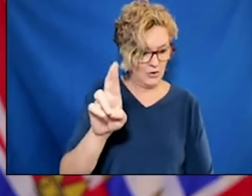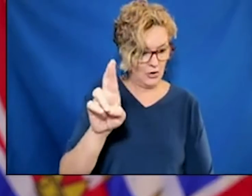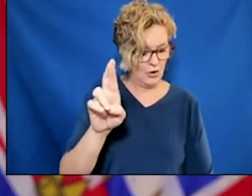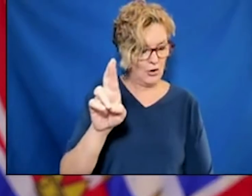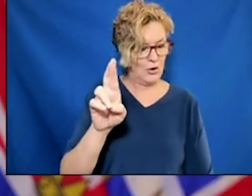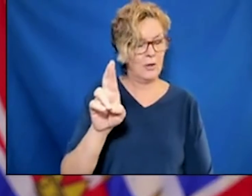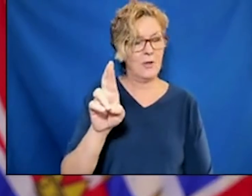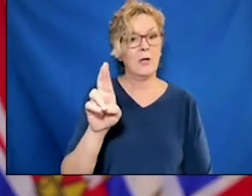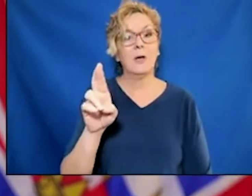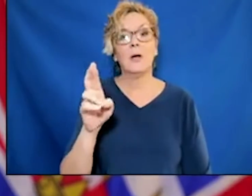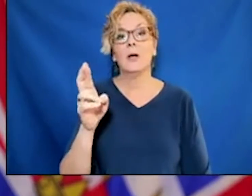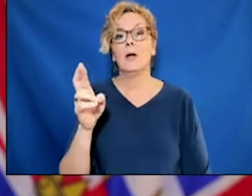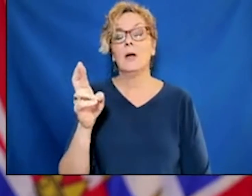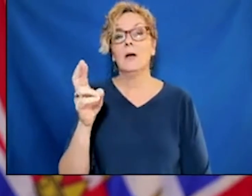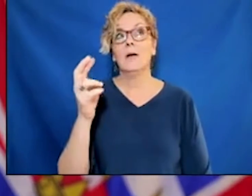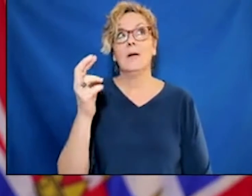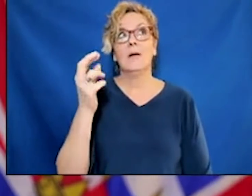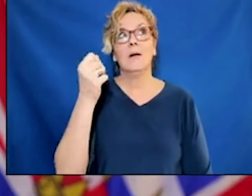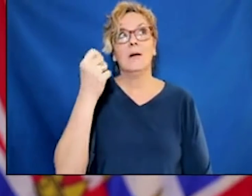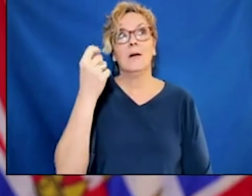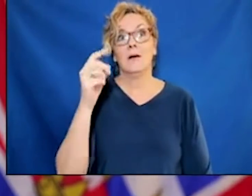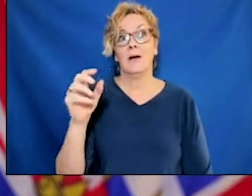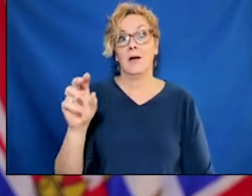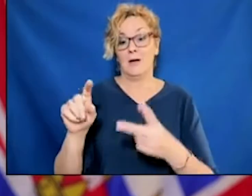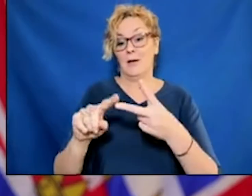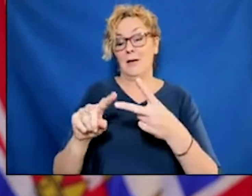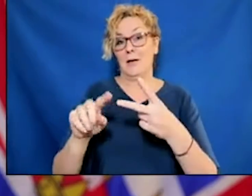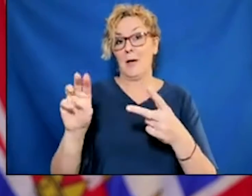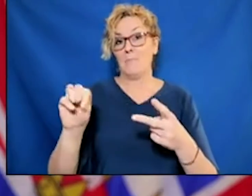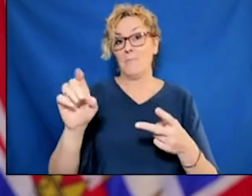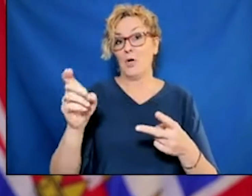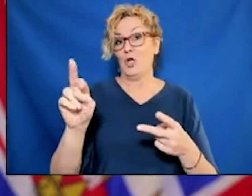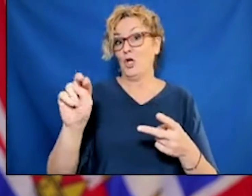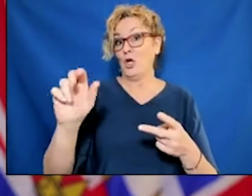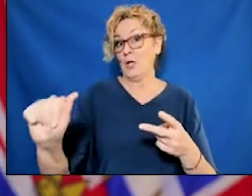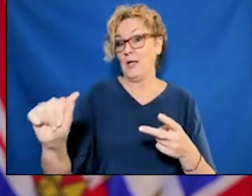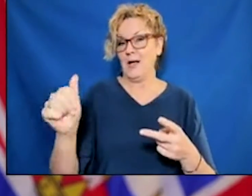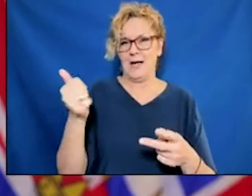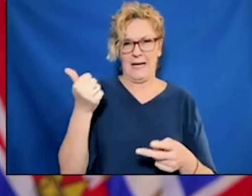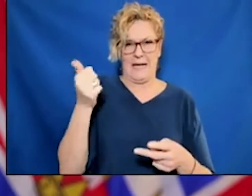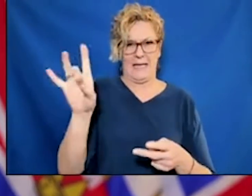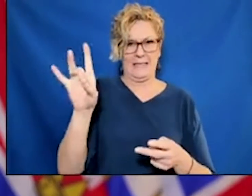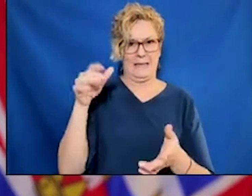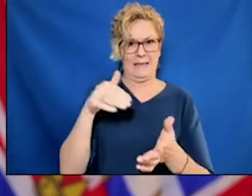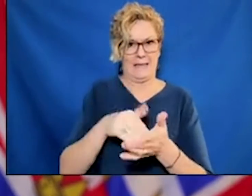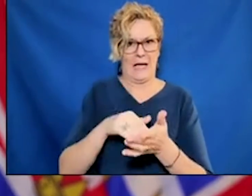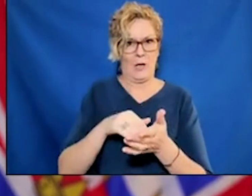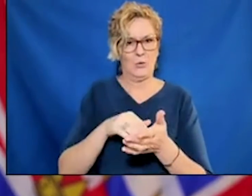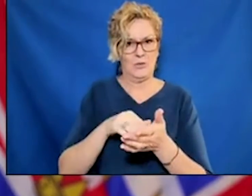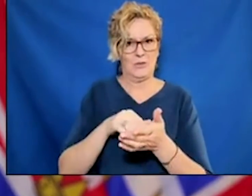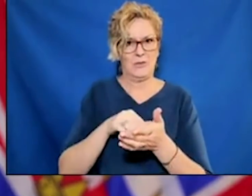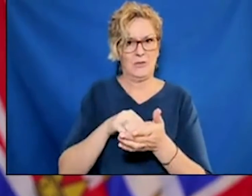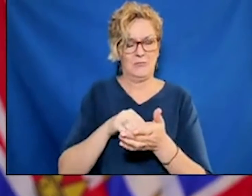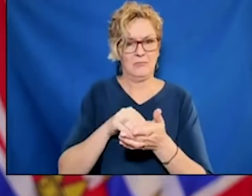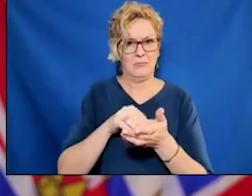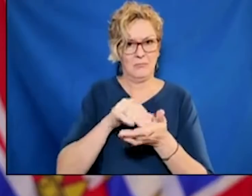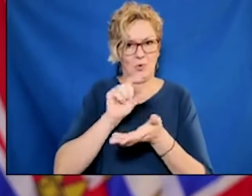that 18,400 doses all came on Friday, and a good proportion of it was